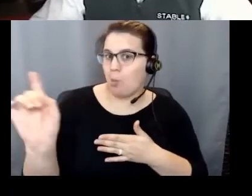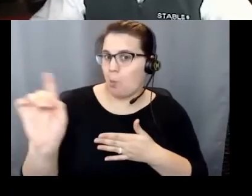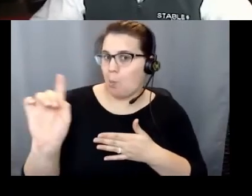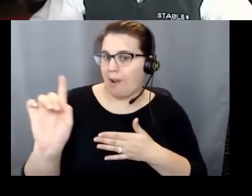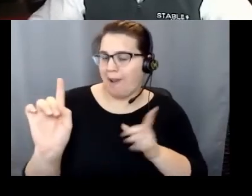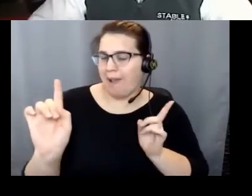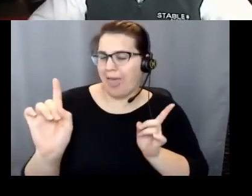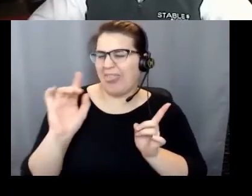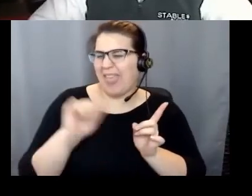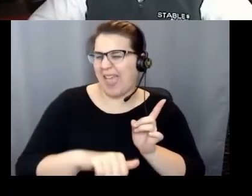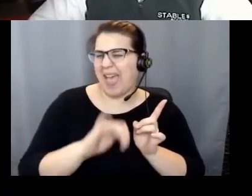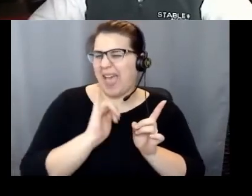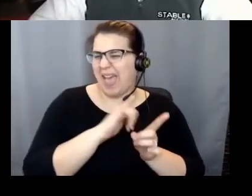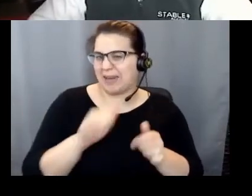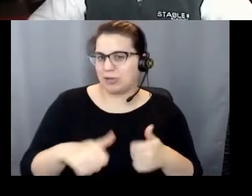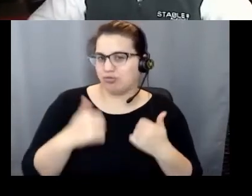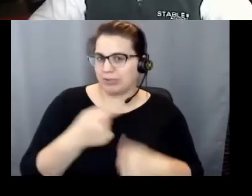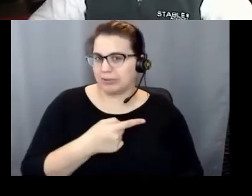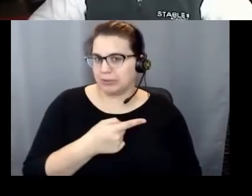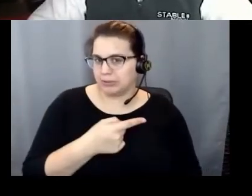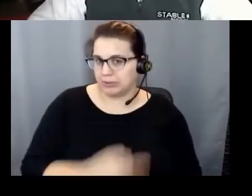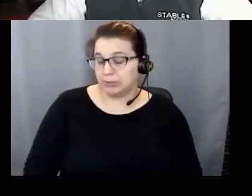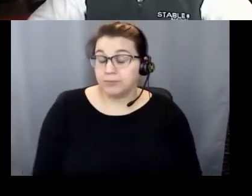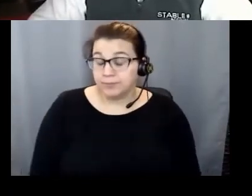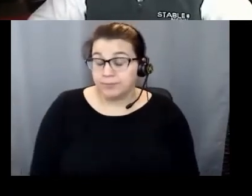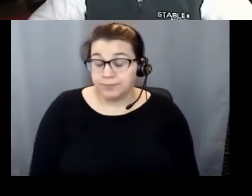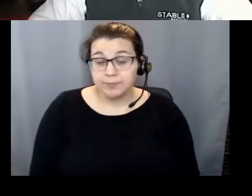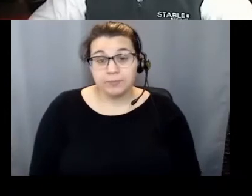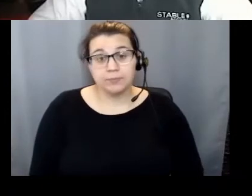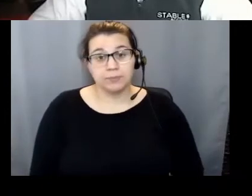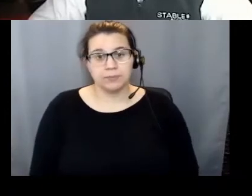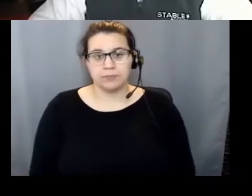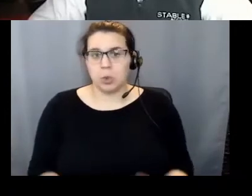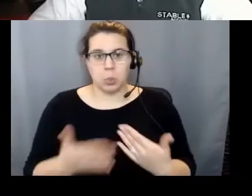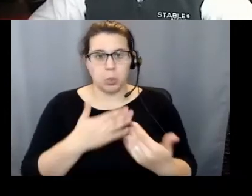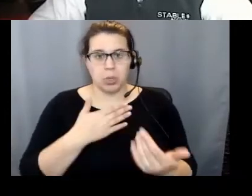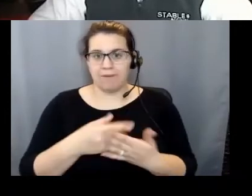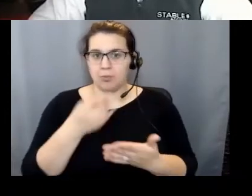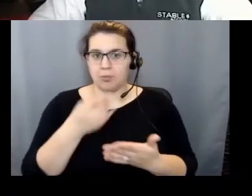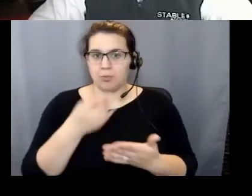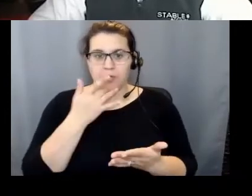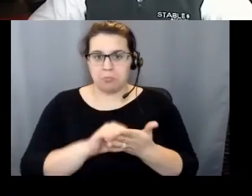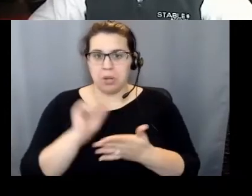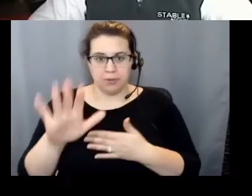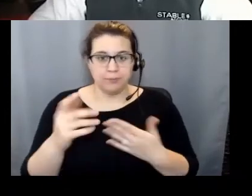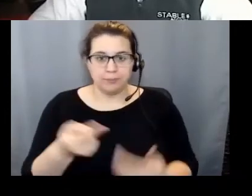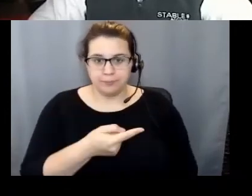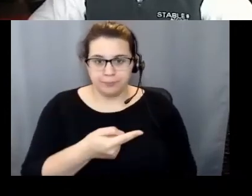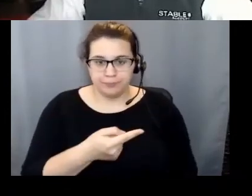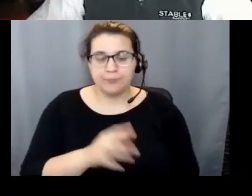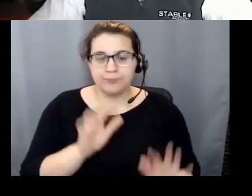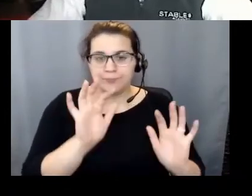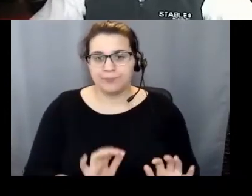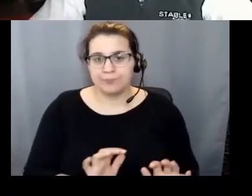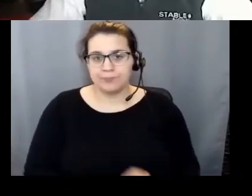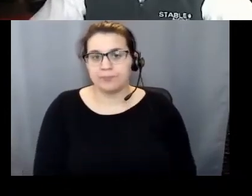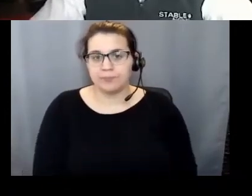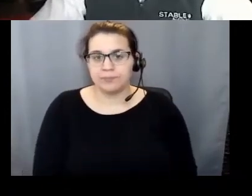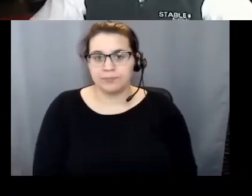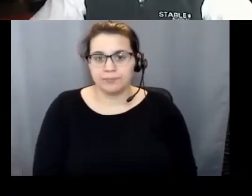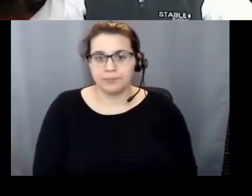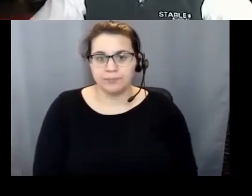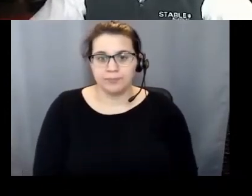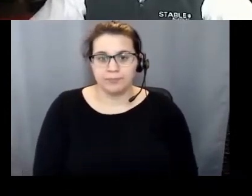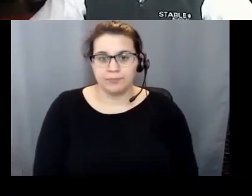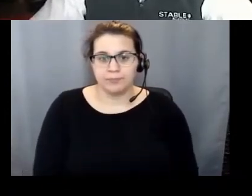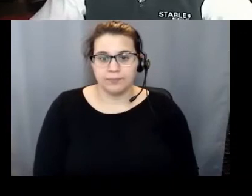me mail option. So put in whatever address that you want there, and that's where things would be mailed to. Once